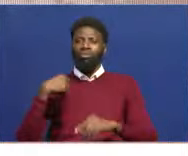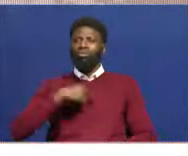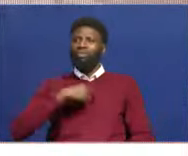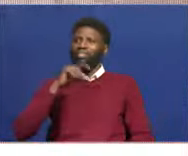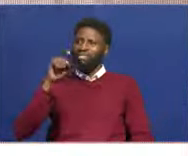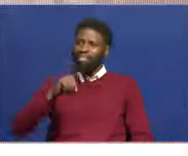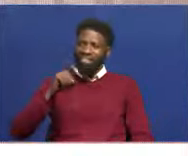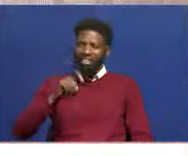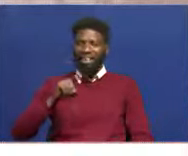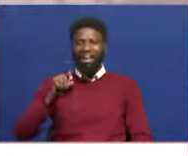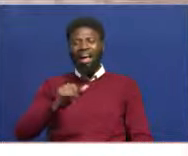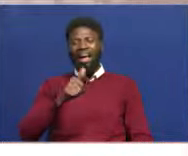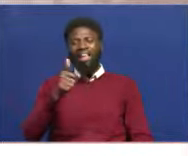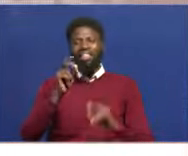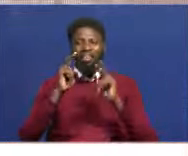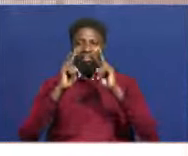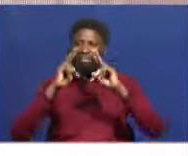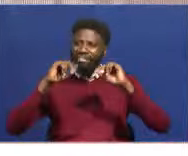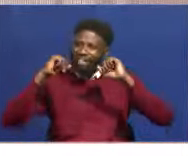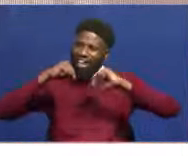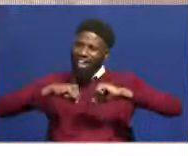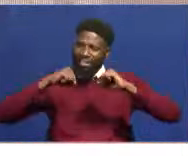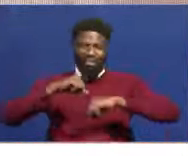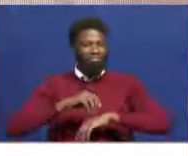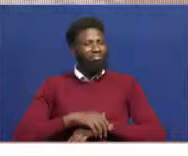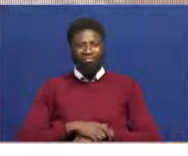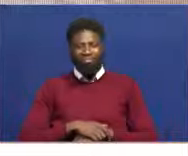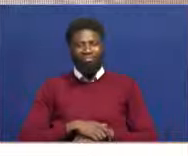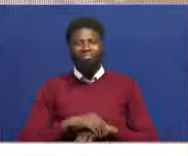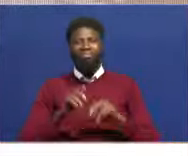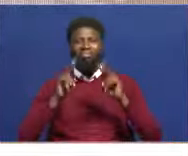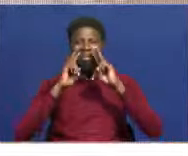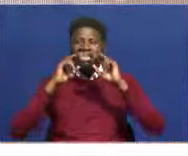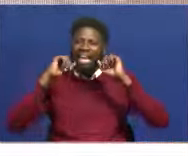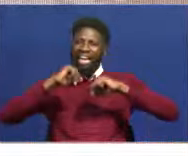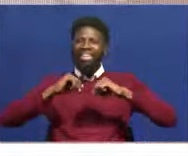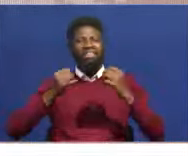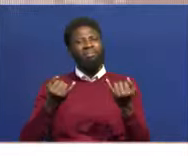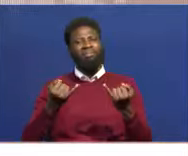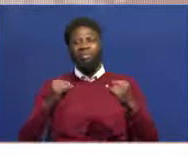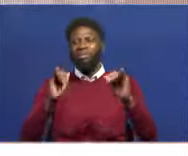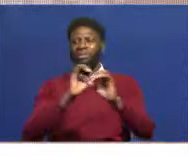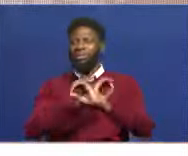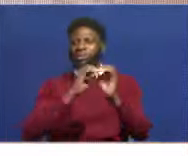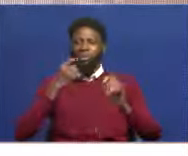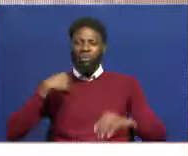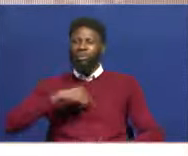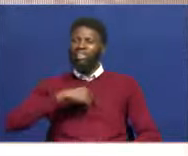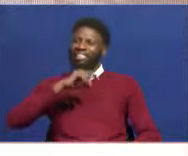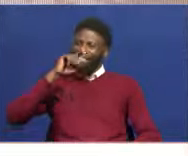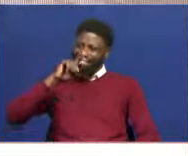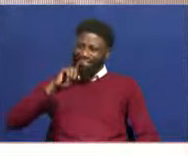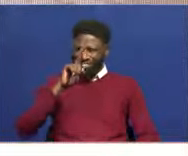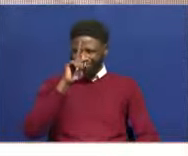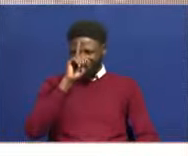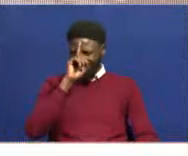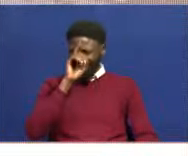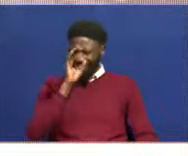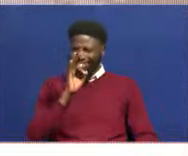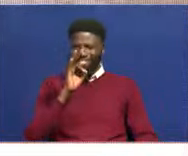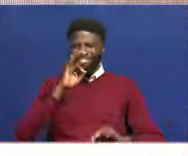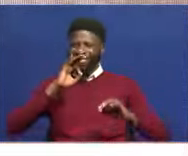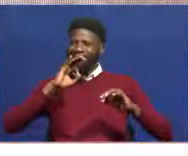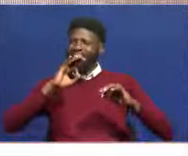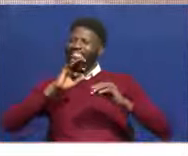another peace agreement. Peace agreements are not being implemented. What we need is a serious dialogue, a real soul